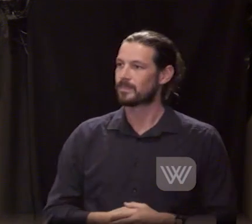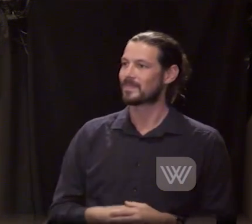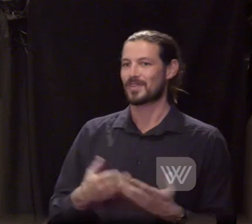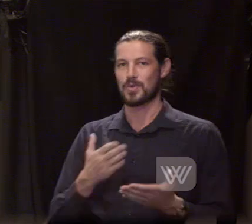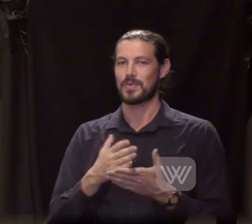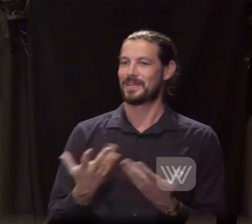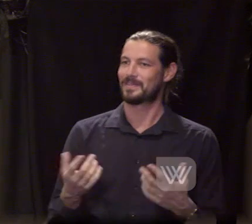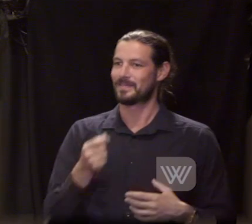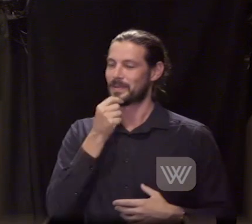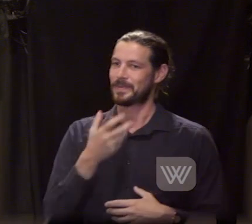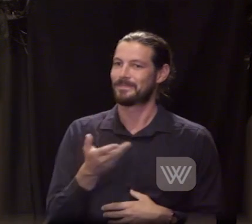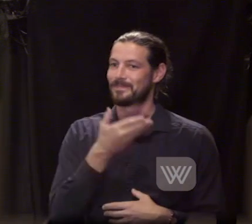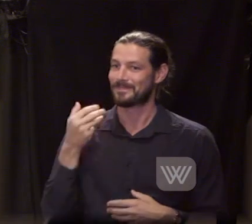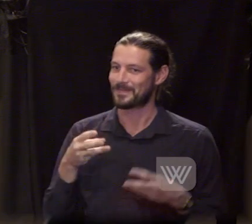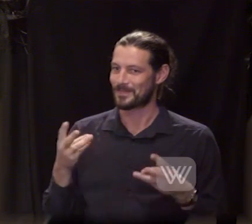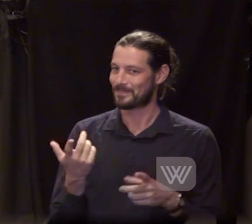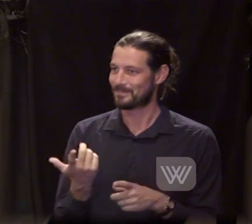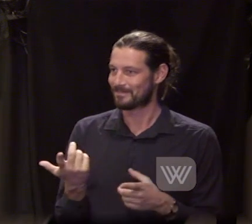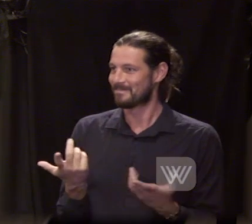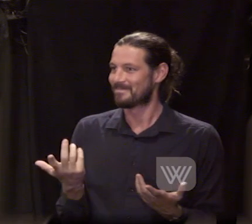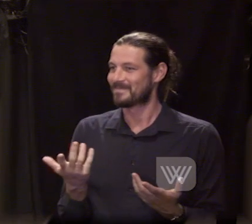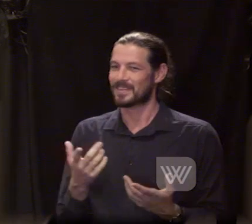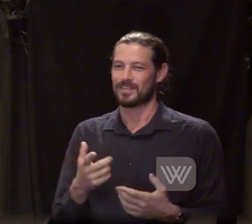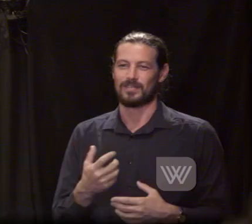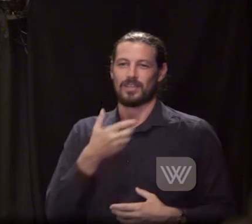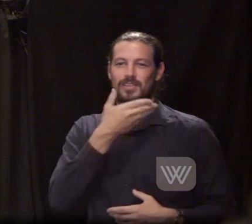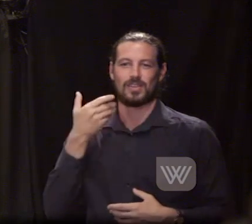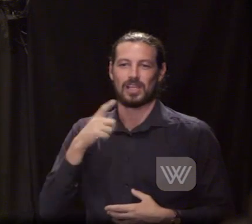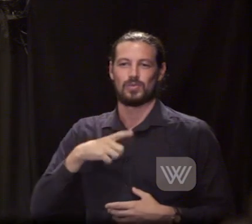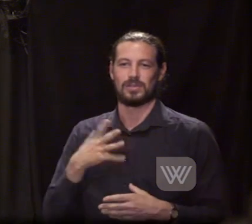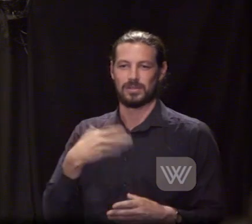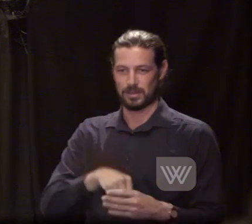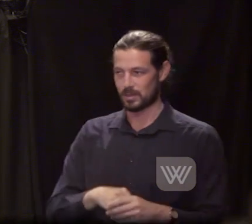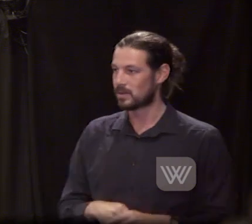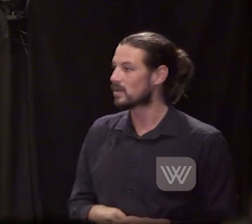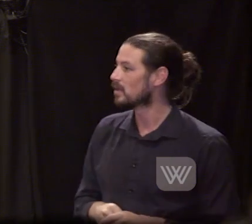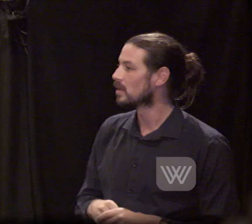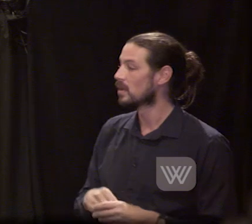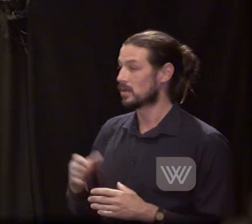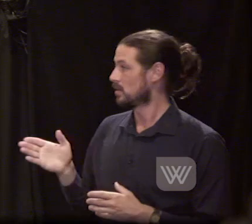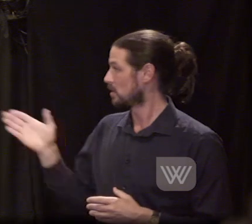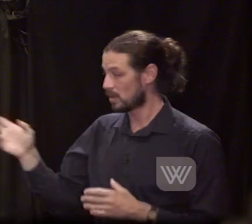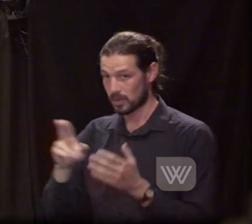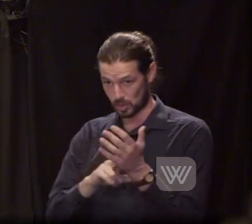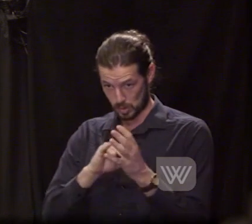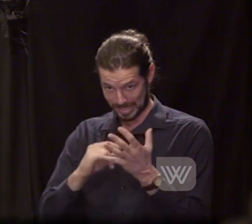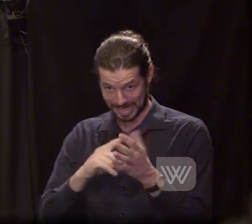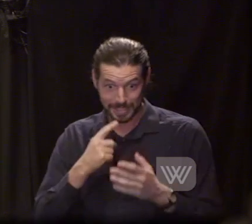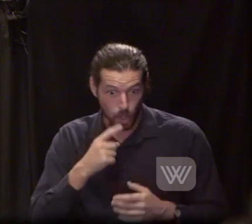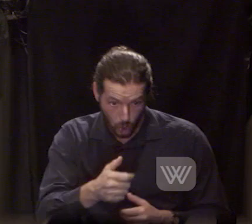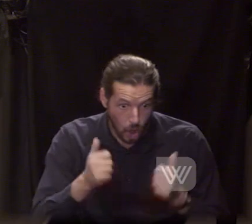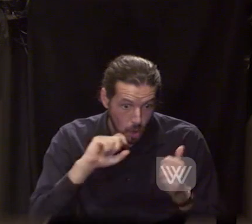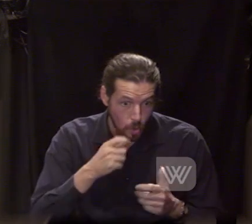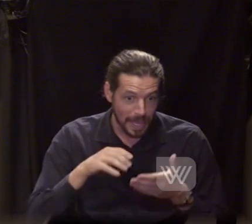feel-good story for deciding to sign up for it. Okay. So is that how NASA tried to sell it for you, and then you discovered when